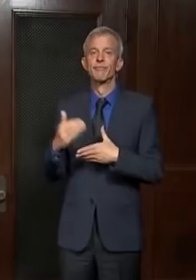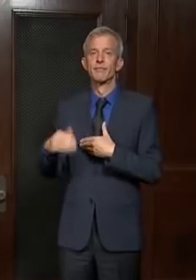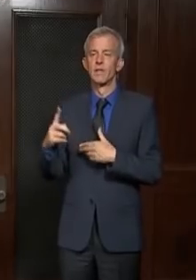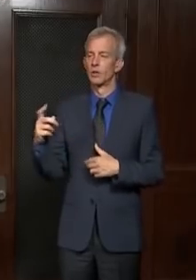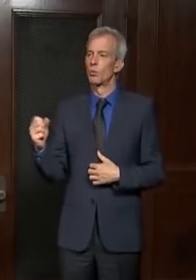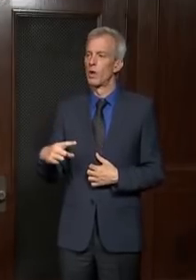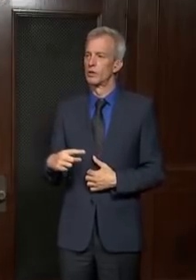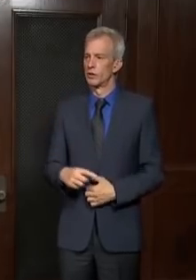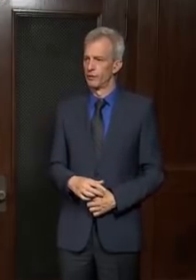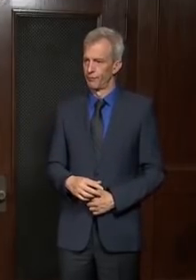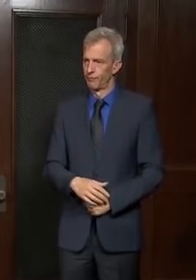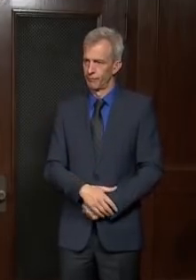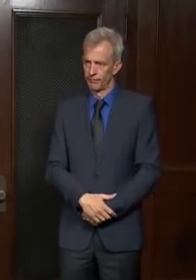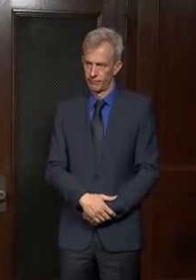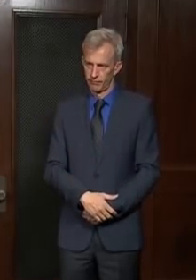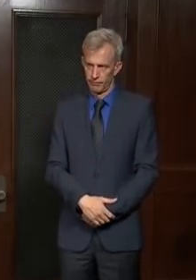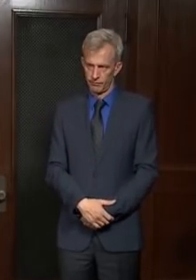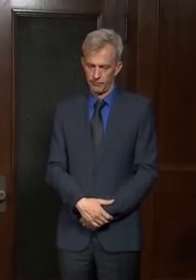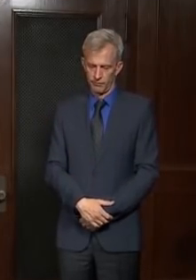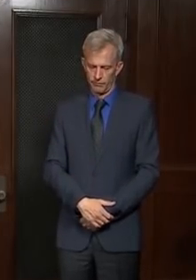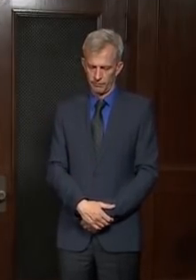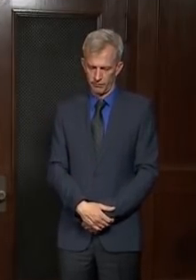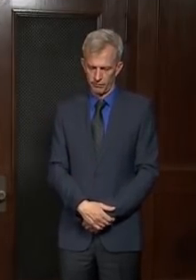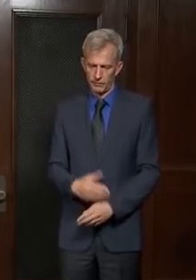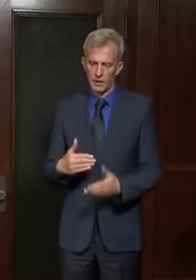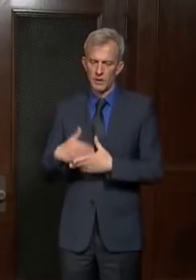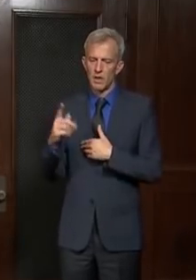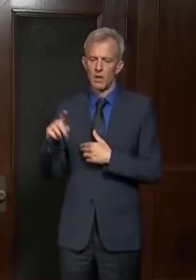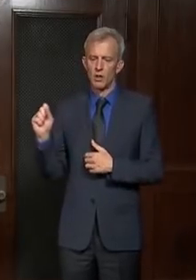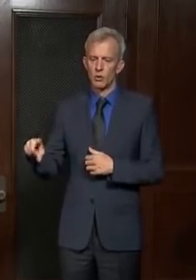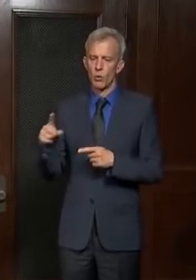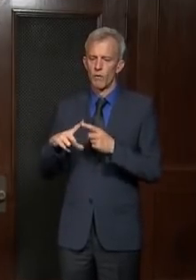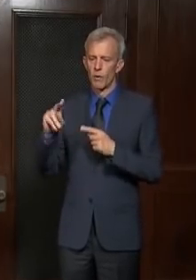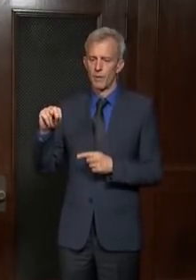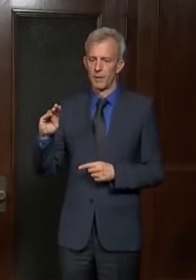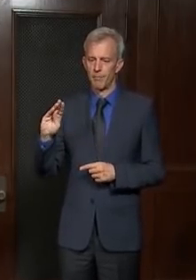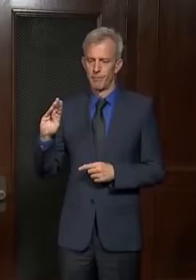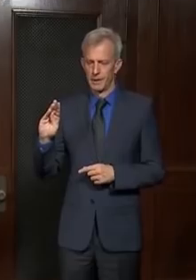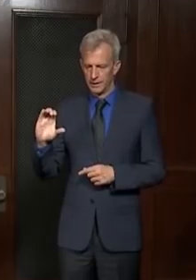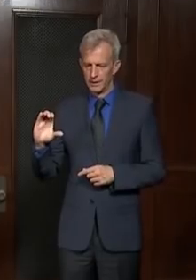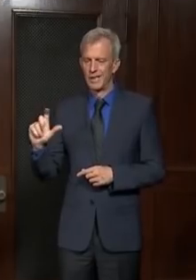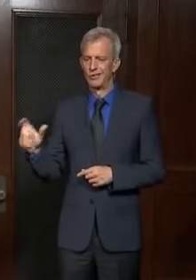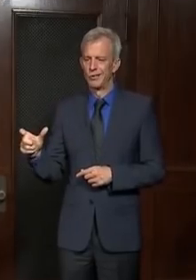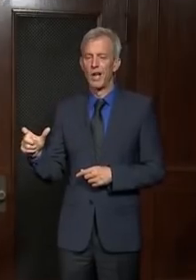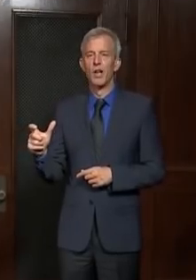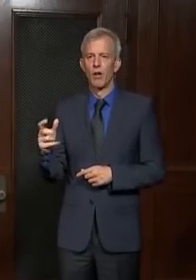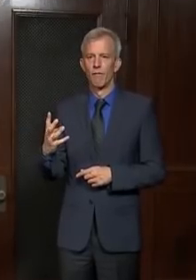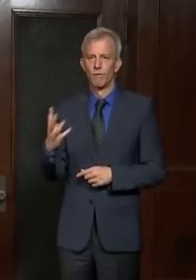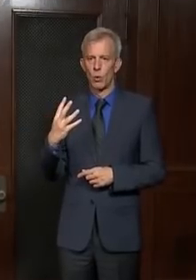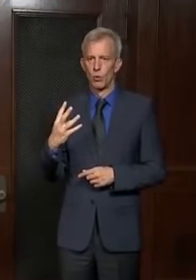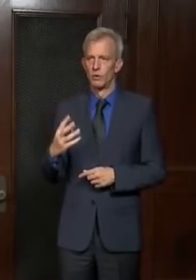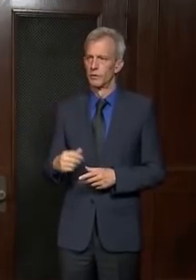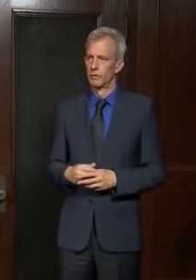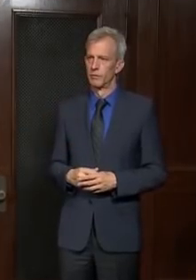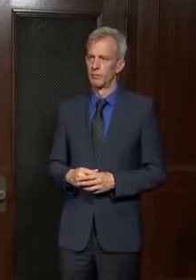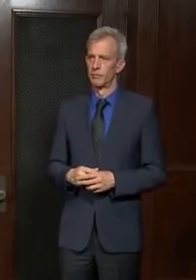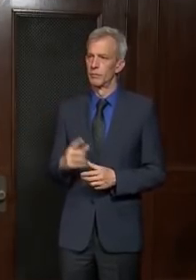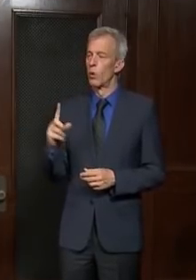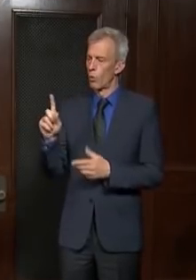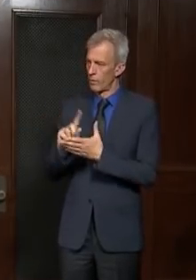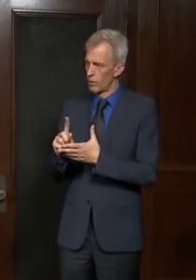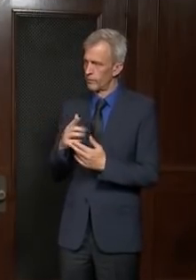Our next question comes from the line of Hedy Chang from NBC Channel 4. Please go ahead. Hey, how are you? 1 moment, please. Oh, 1